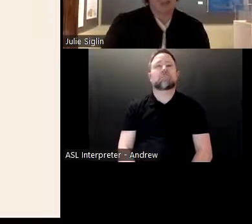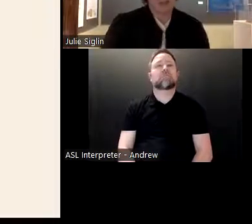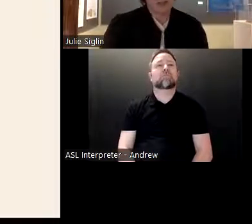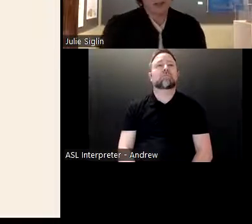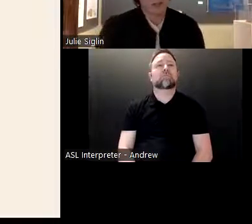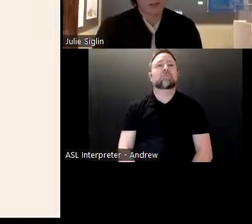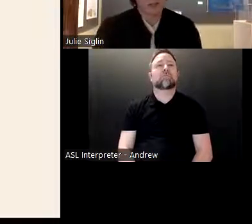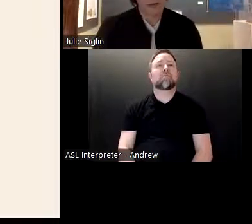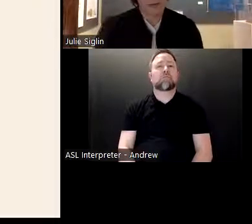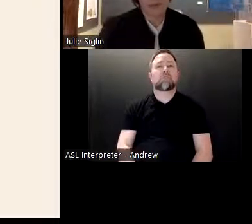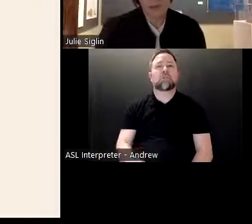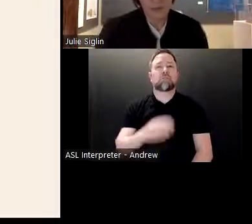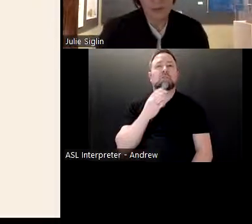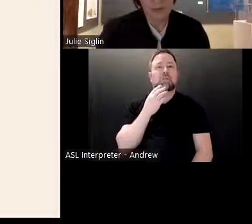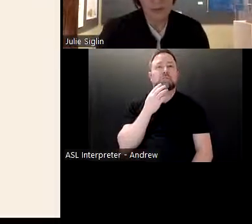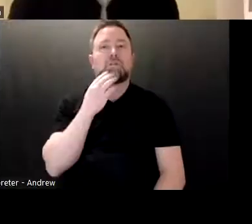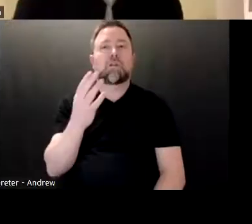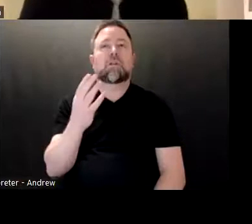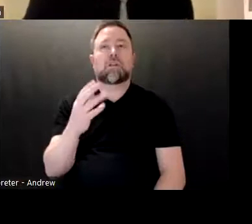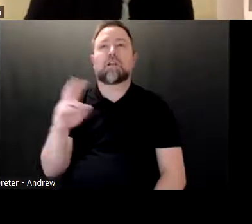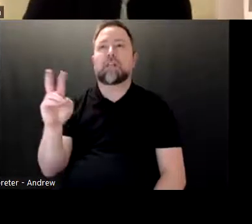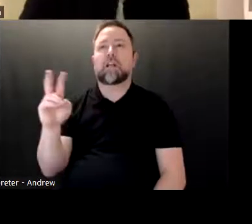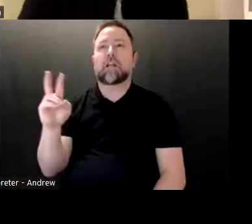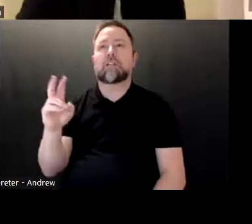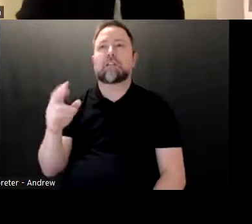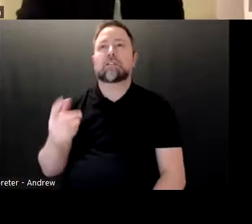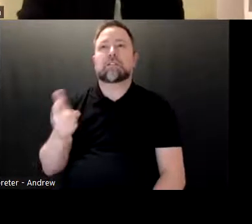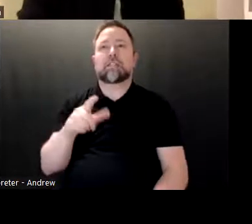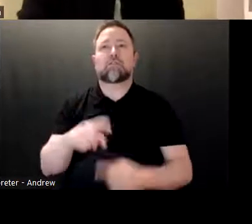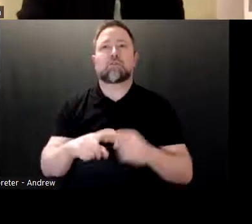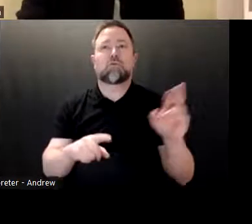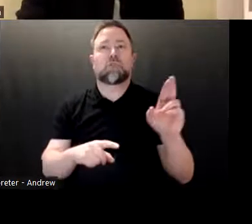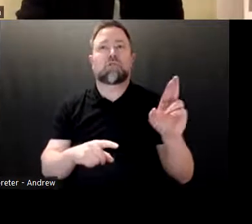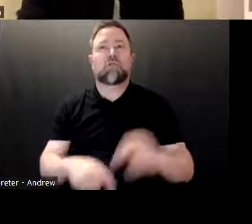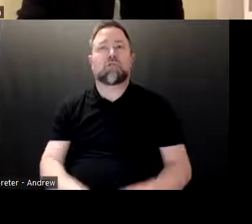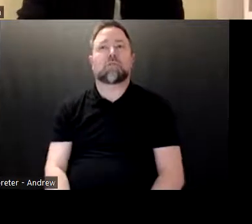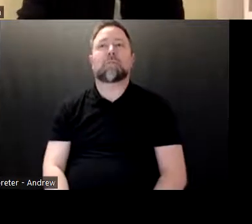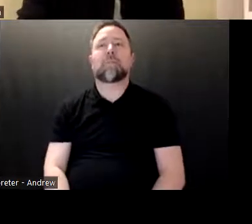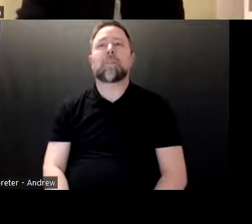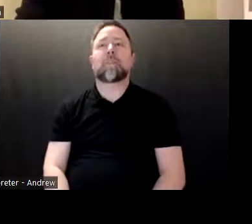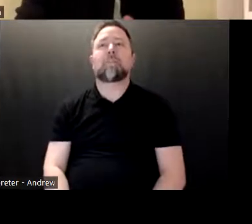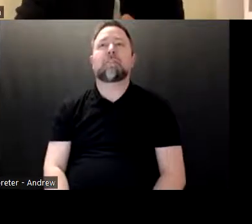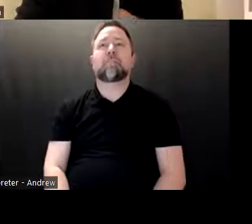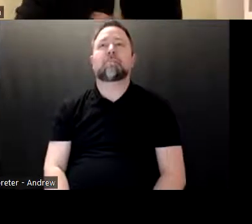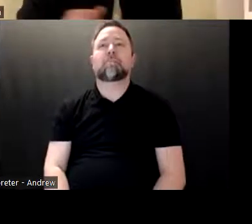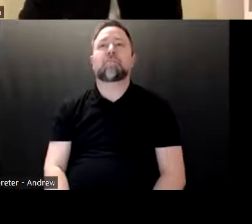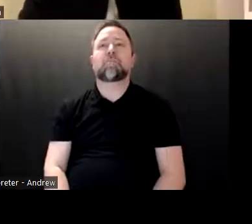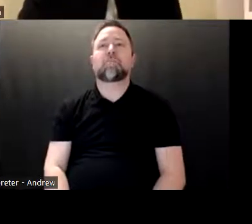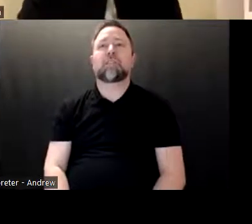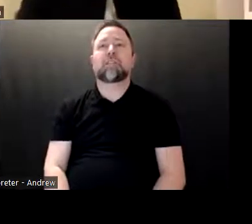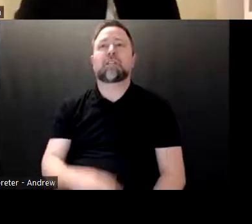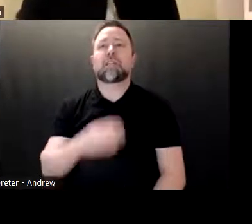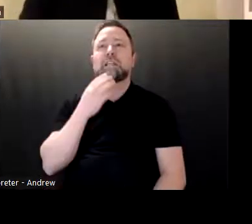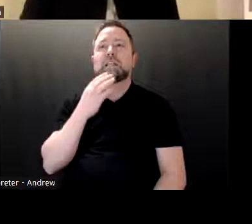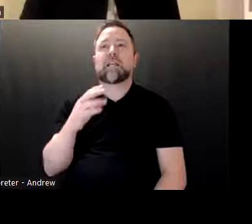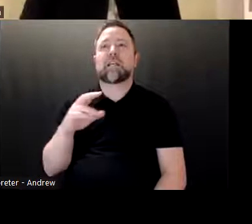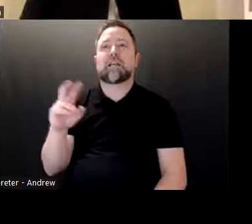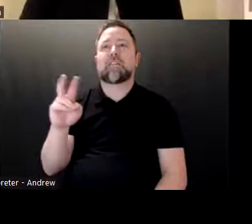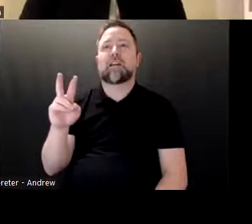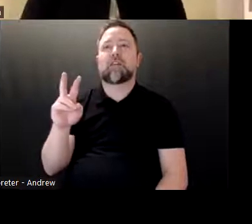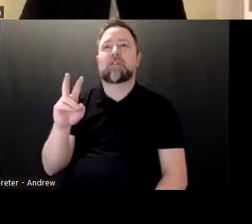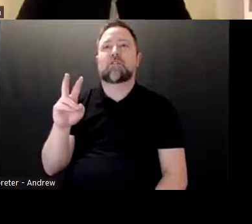Thank you, Valerie. Or am I next or is Rachel next? I think I'm next. Thank you, Valerie, for